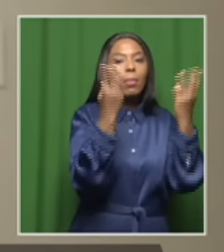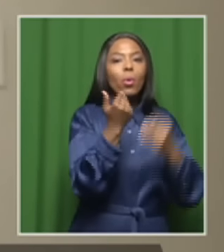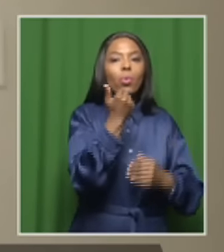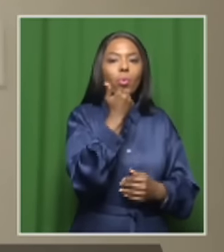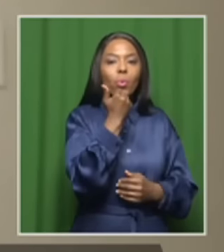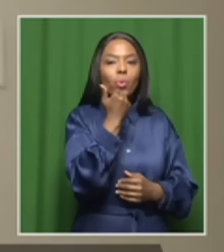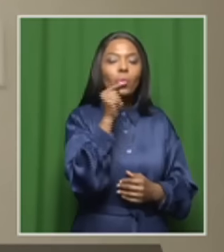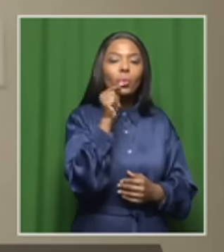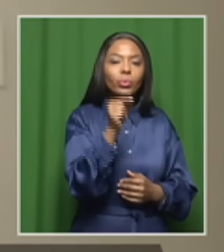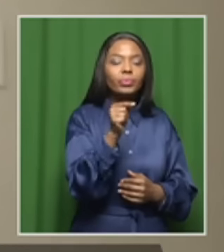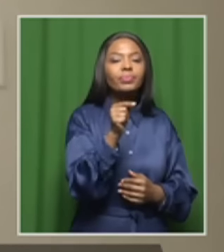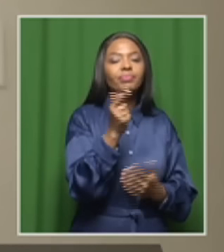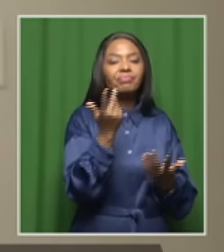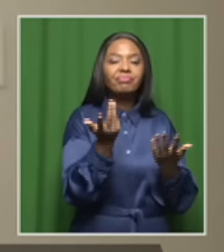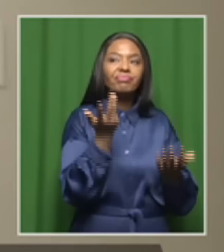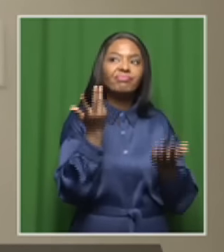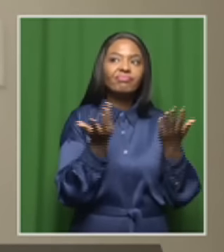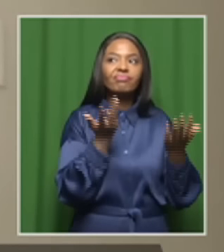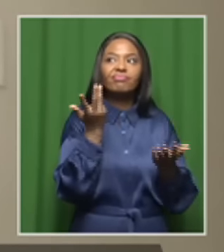not